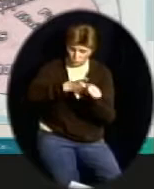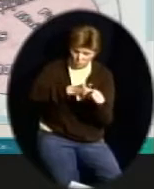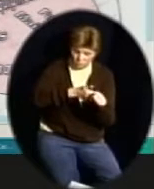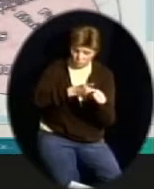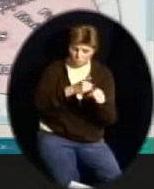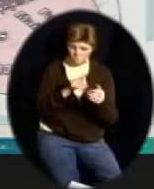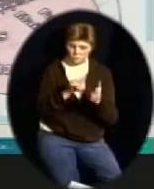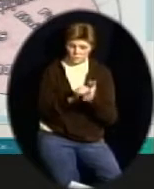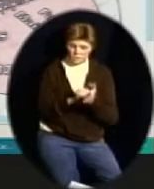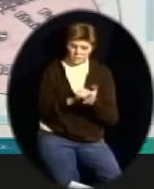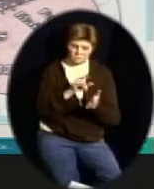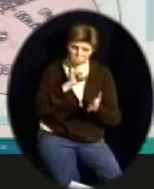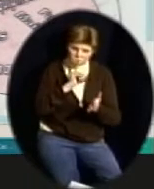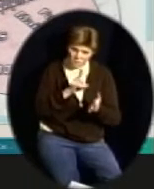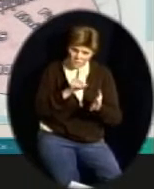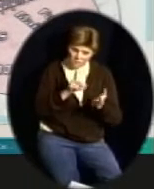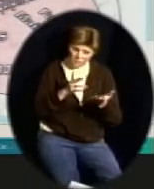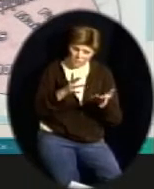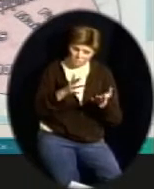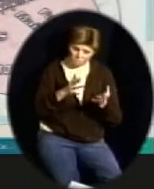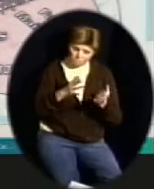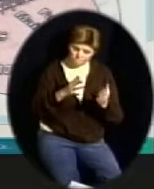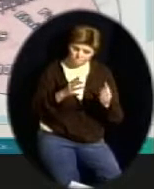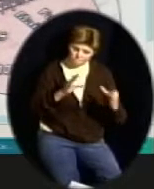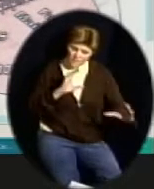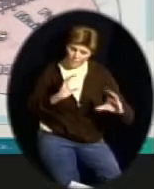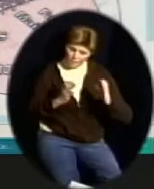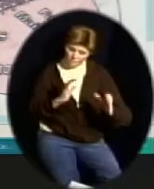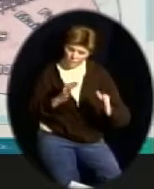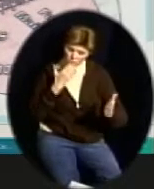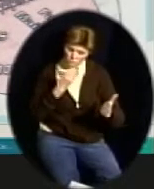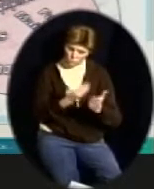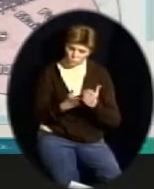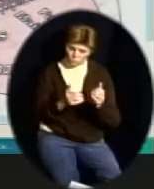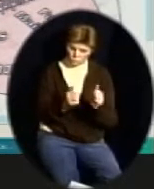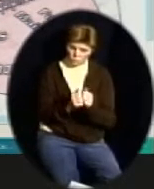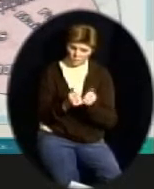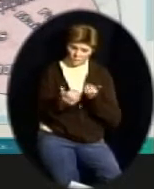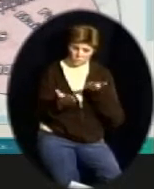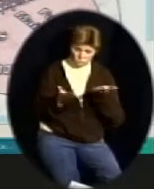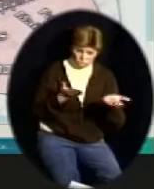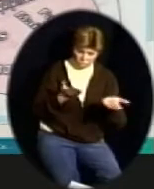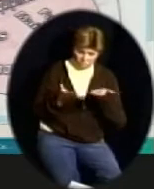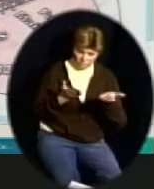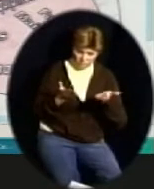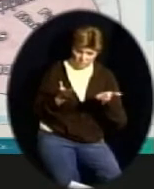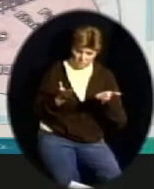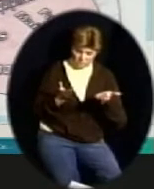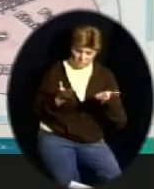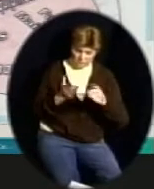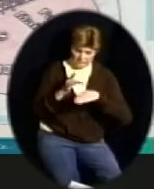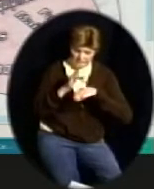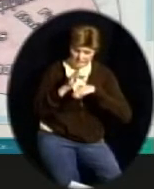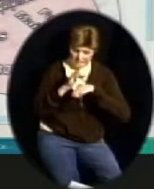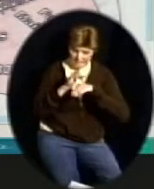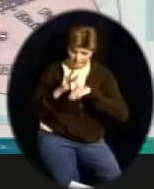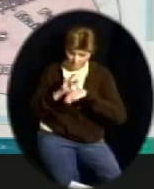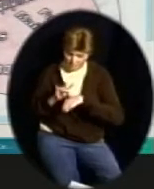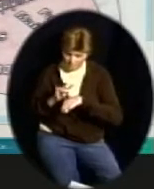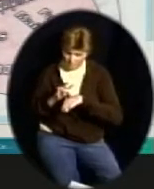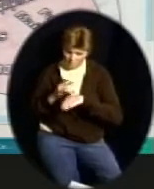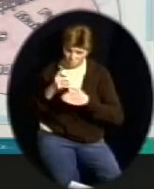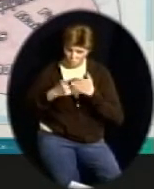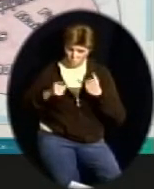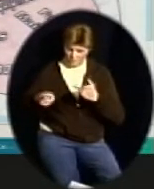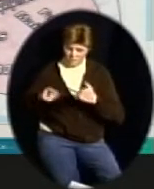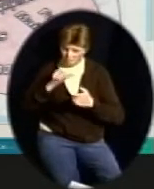plays well with the service entities as far as if they see that the board with the thing that they do have control over, has maximized